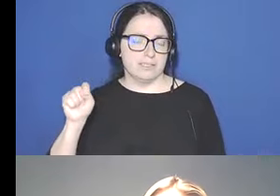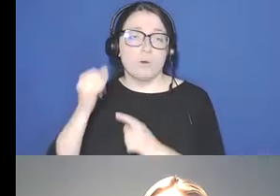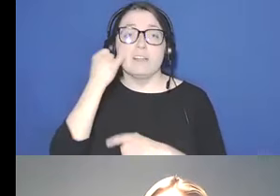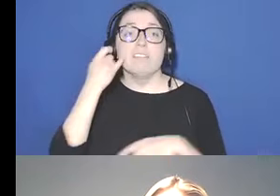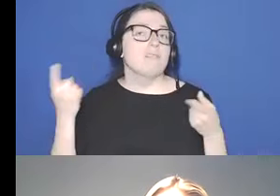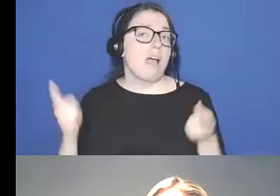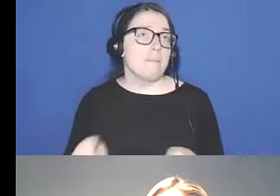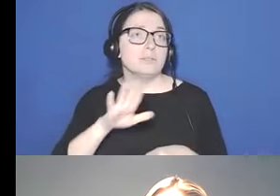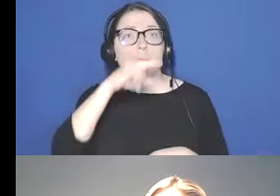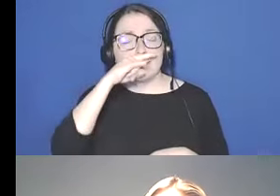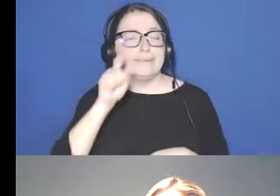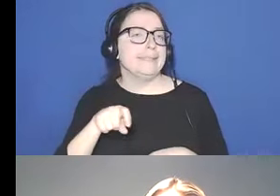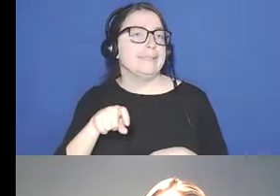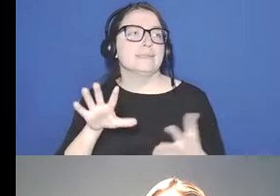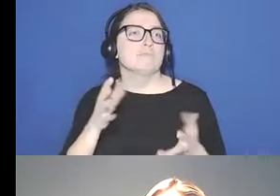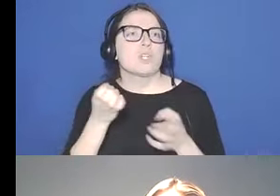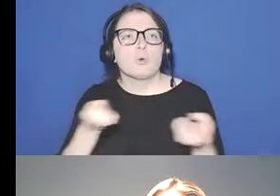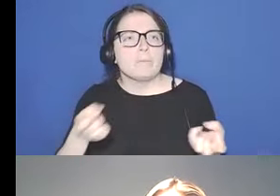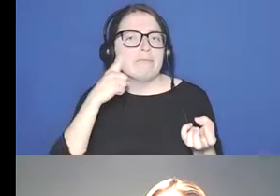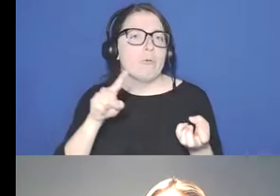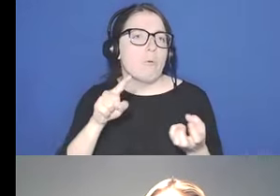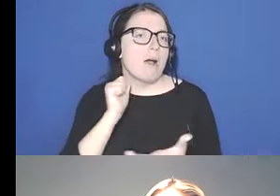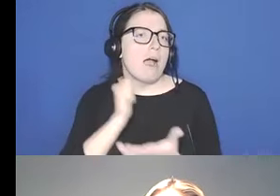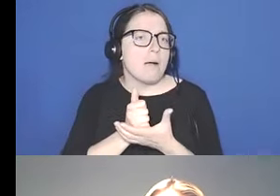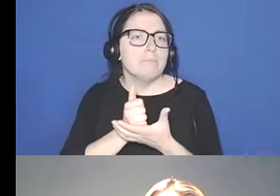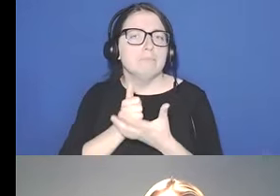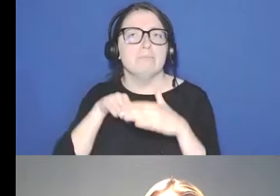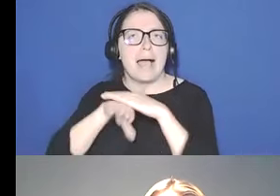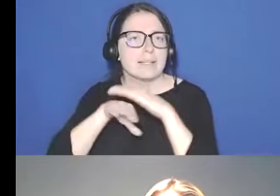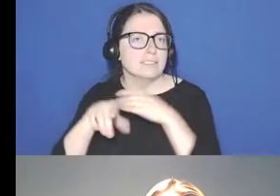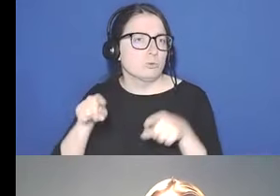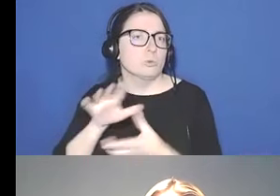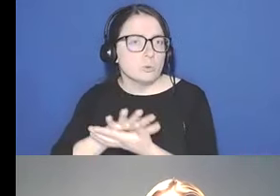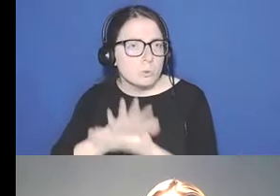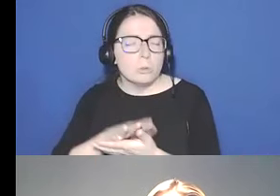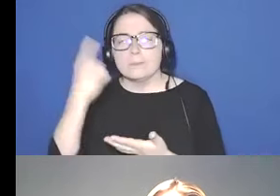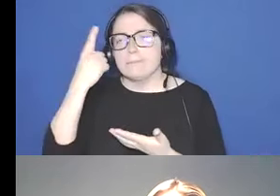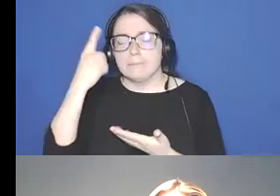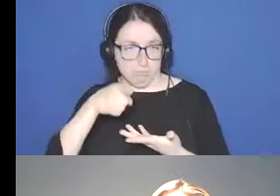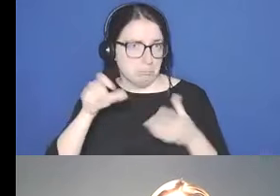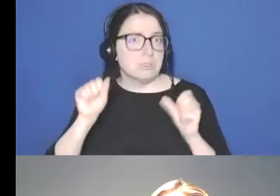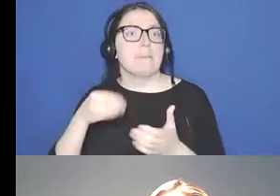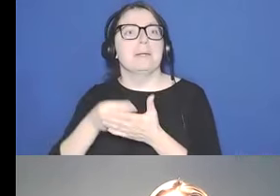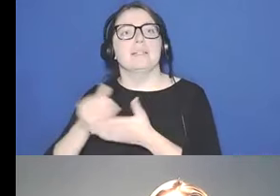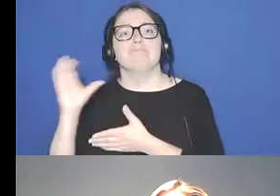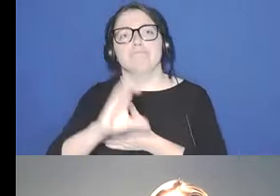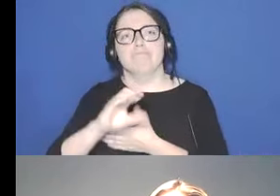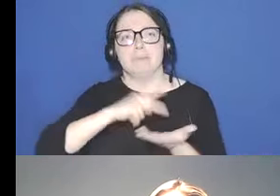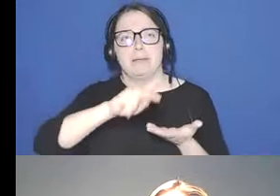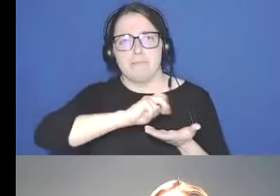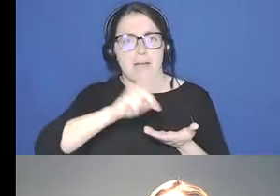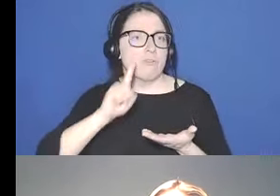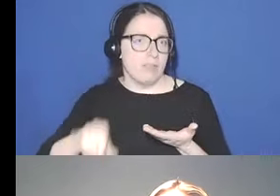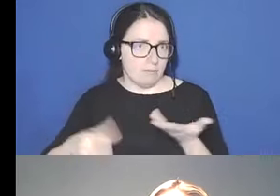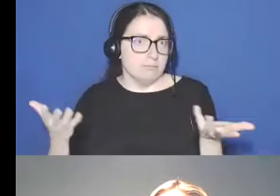able to find funds to pay for that. A lot of times you need a letter from your pediatrician or a developmental